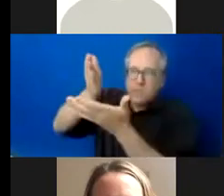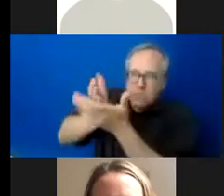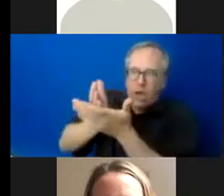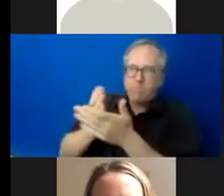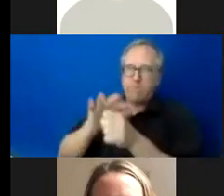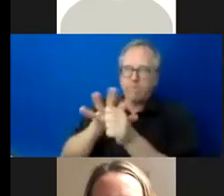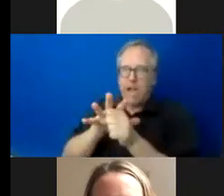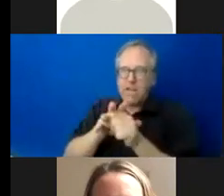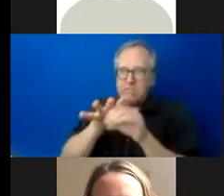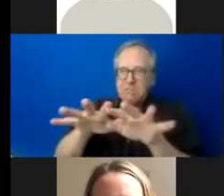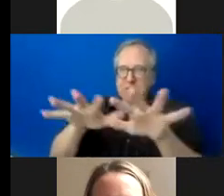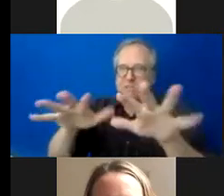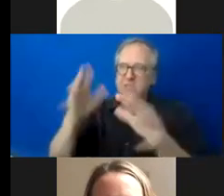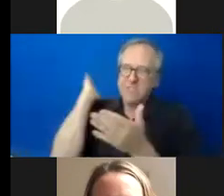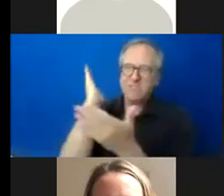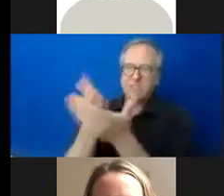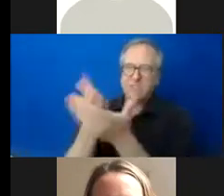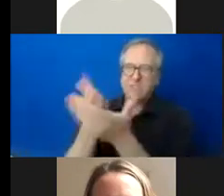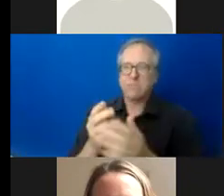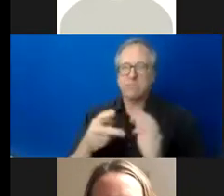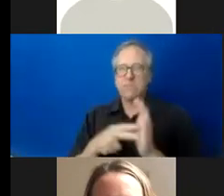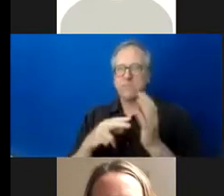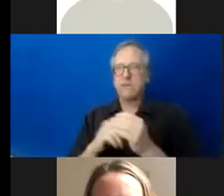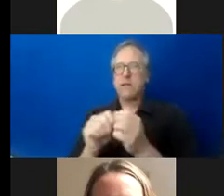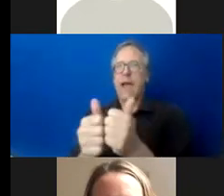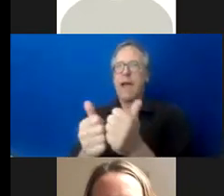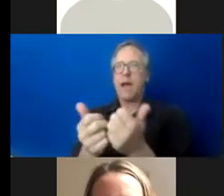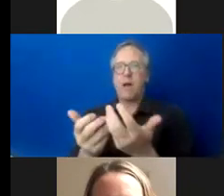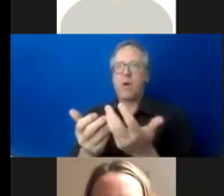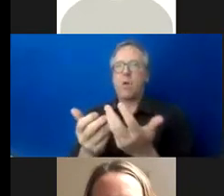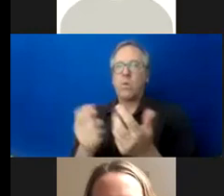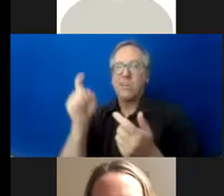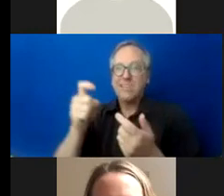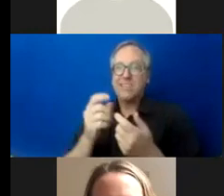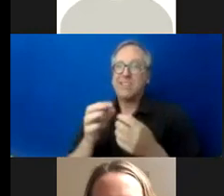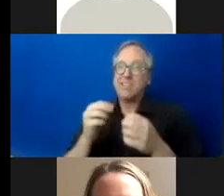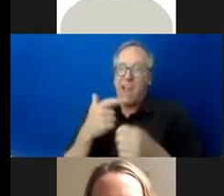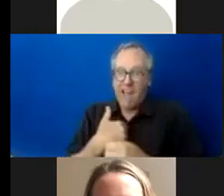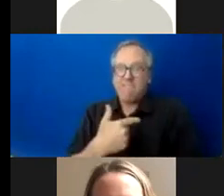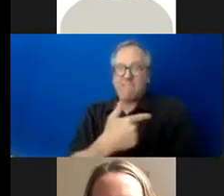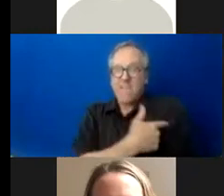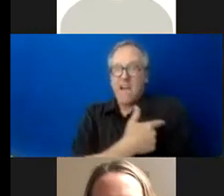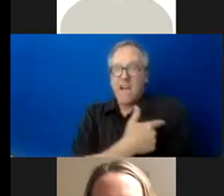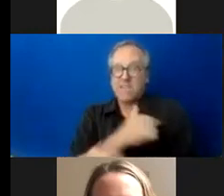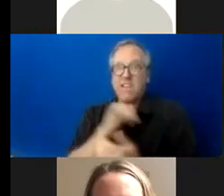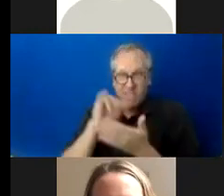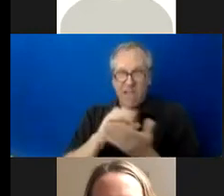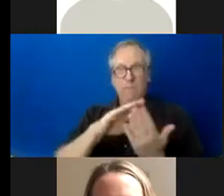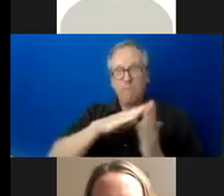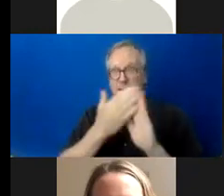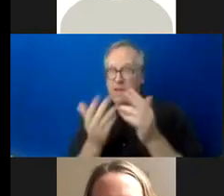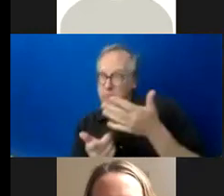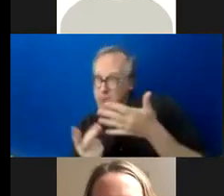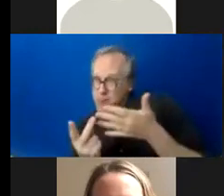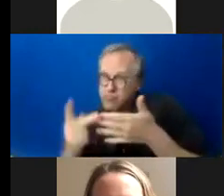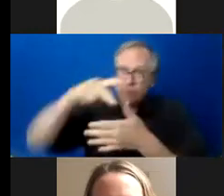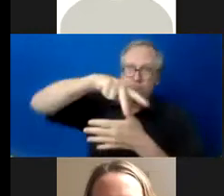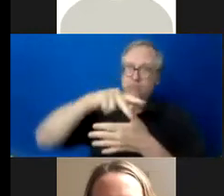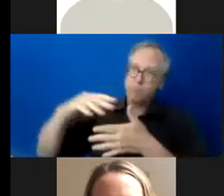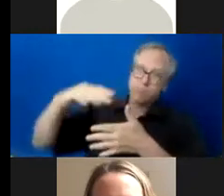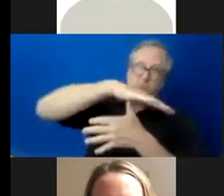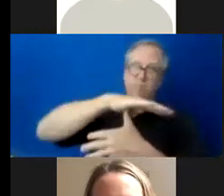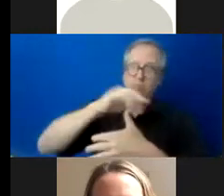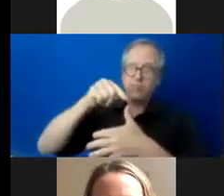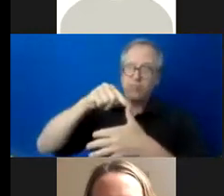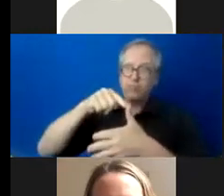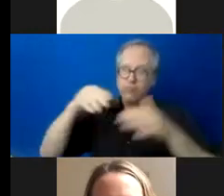that what that meant really was having safe and effective vaccines. That became the top priority. And